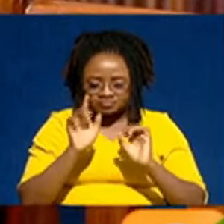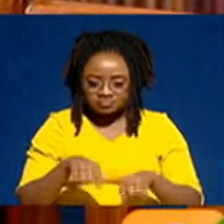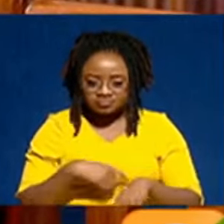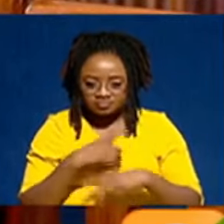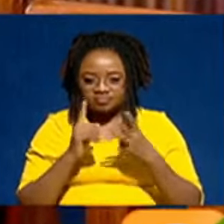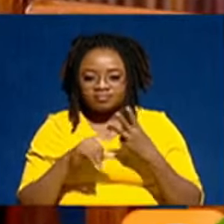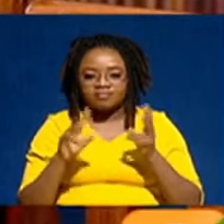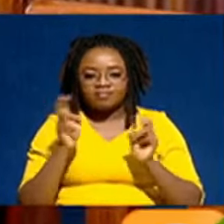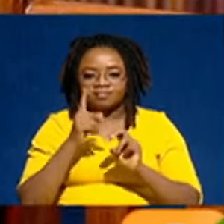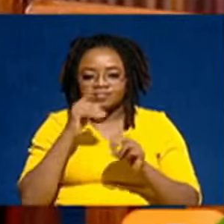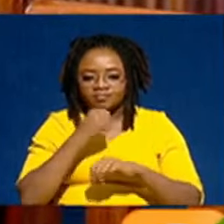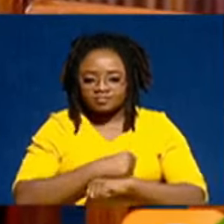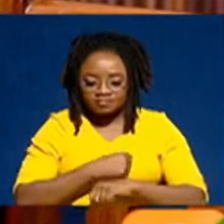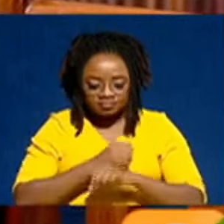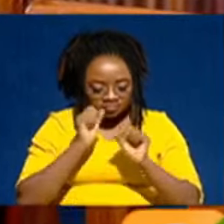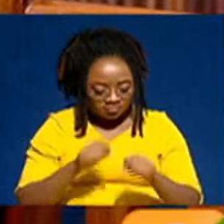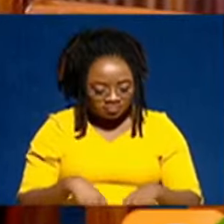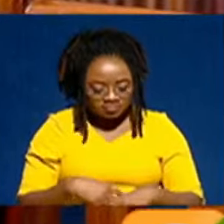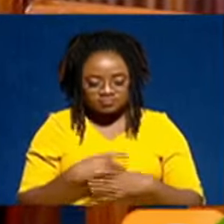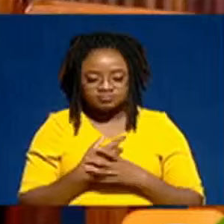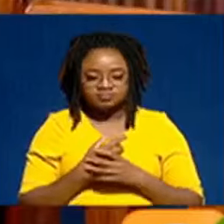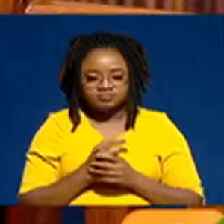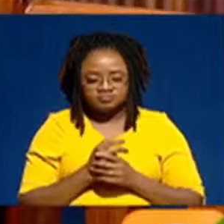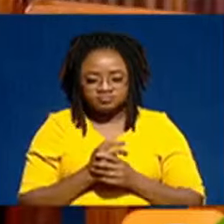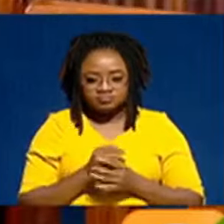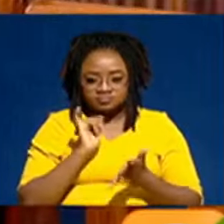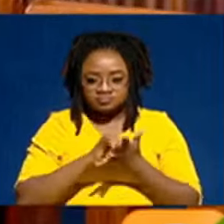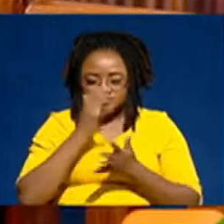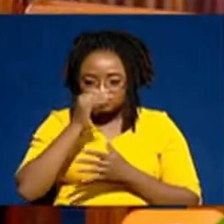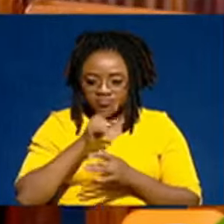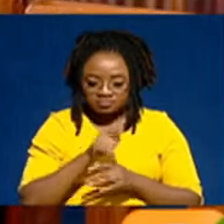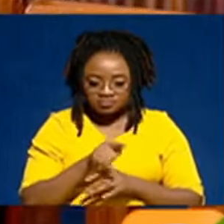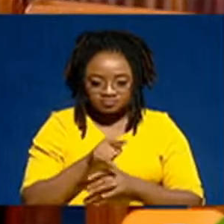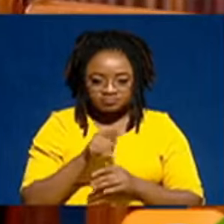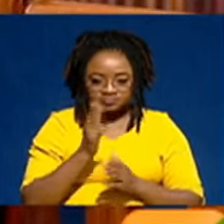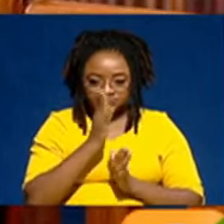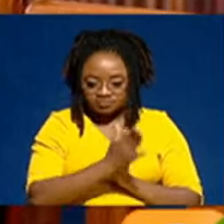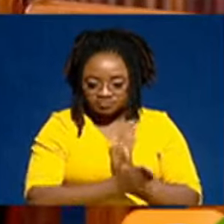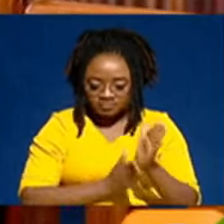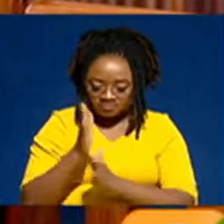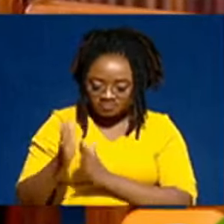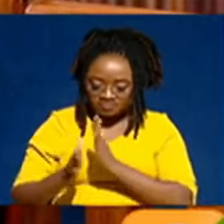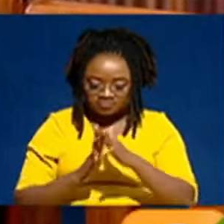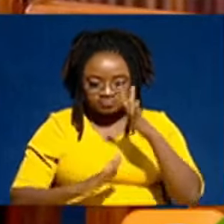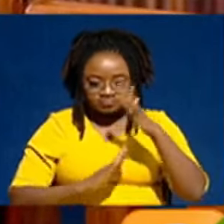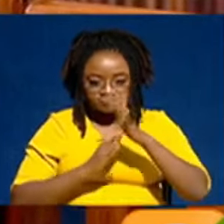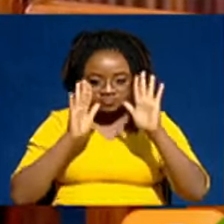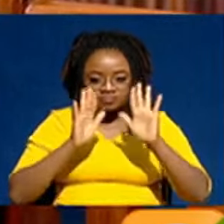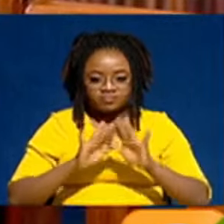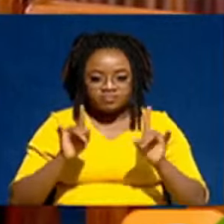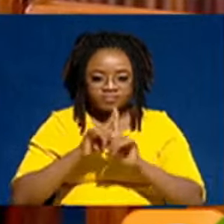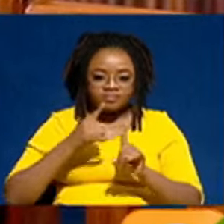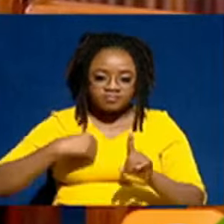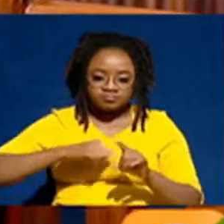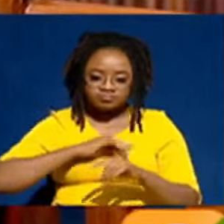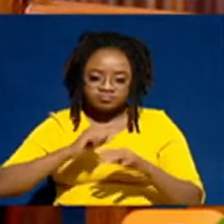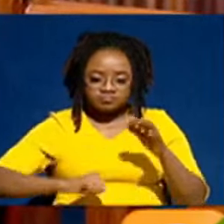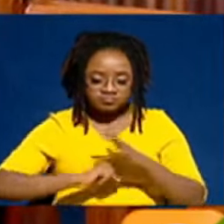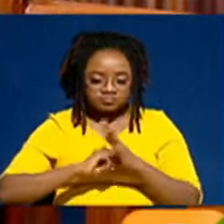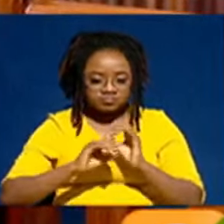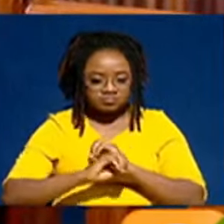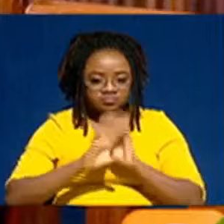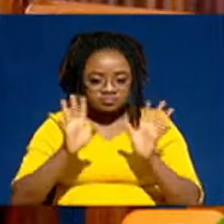forth. So that is why planning is a very important thing. And we do support 100% as the Architectural Association,